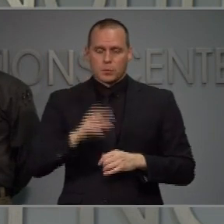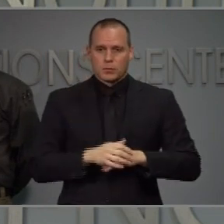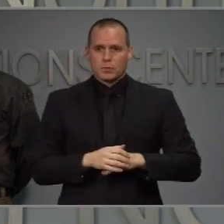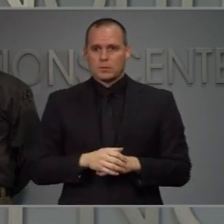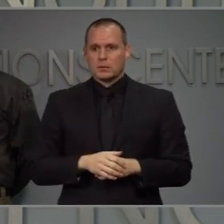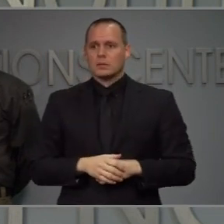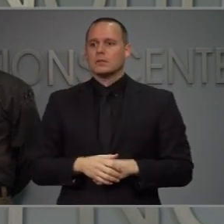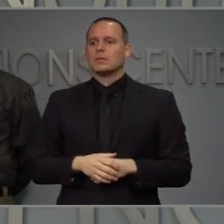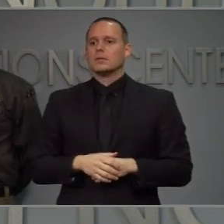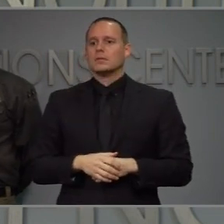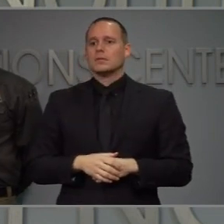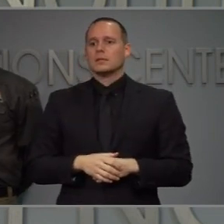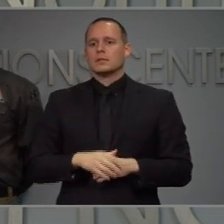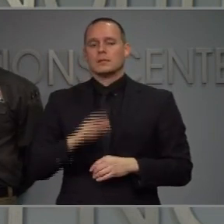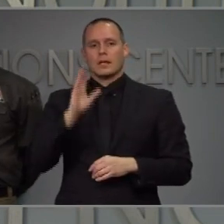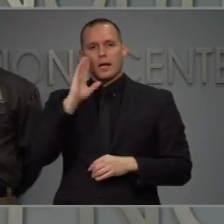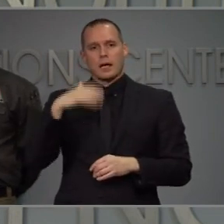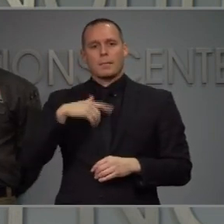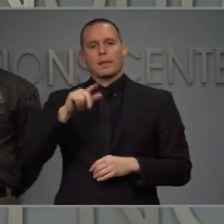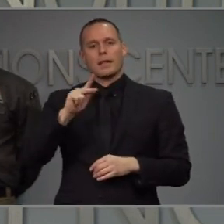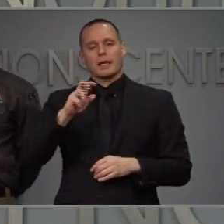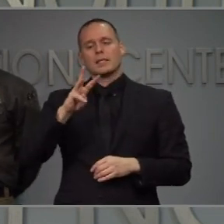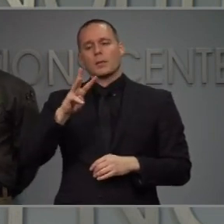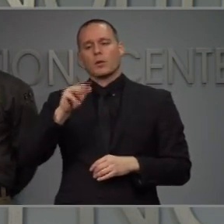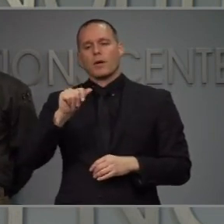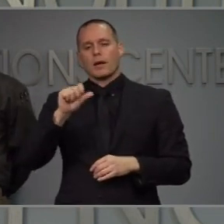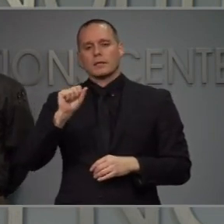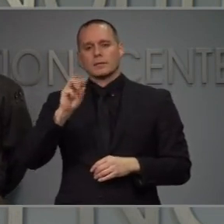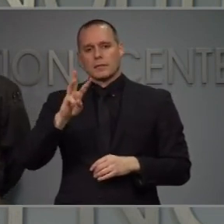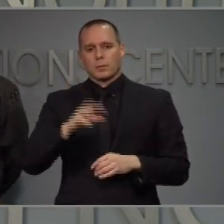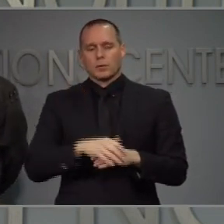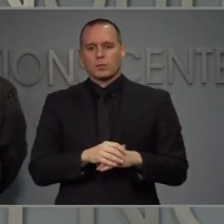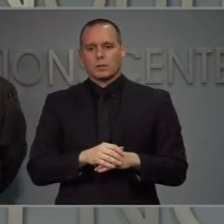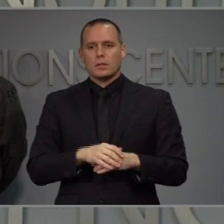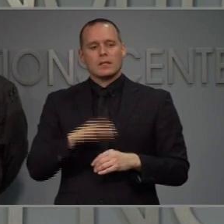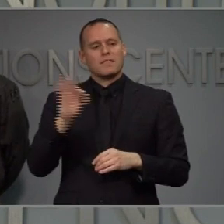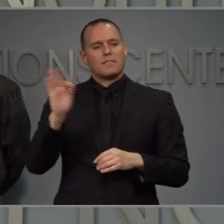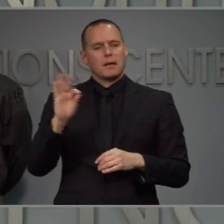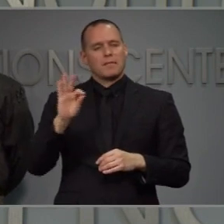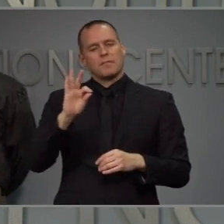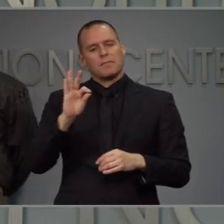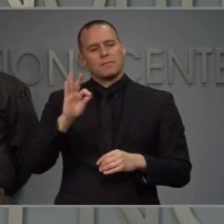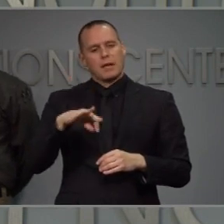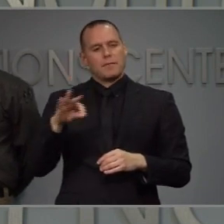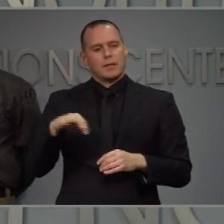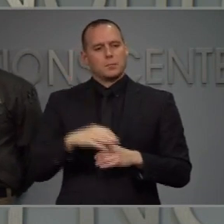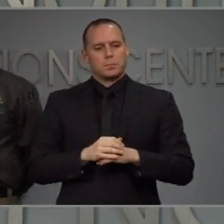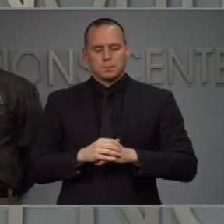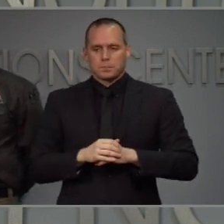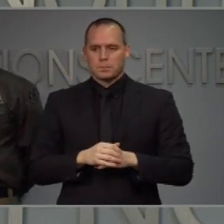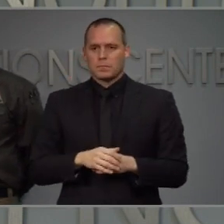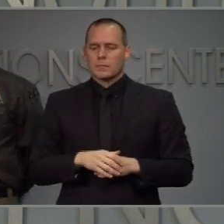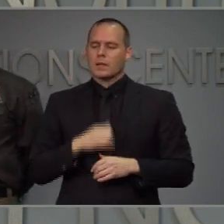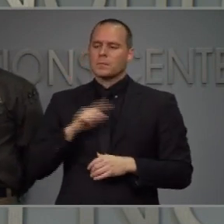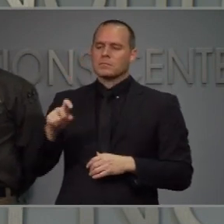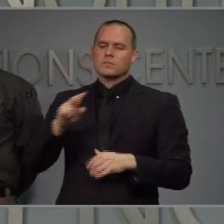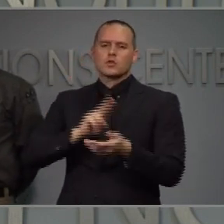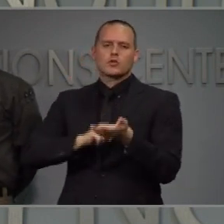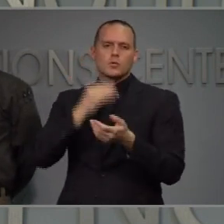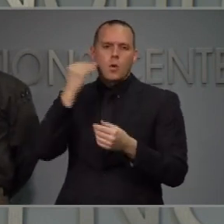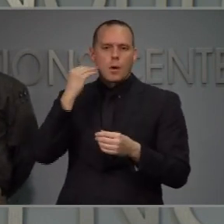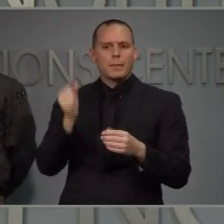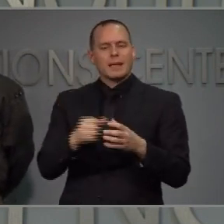Yes, Governor Cooper. My name is Lakewood. I'm with WASW 8 News out of Fayetteville. My question is surrounding nursing homes and extended